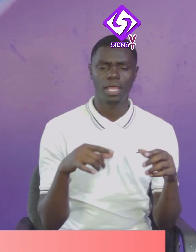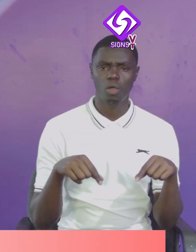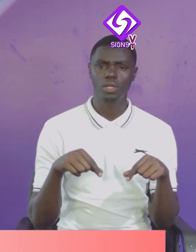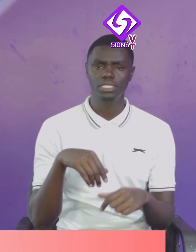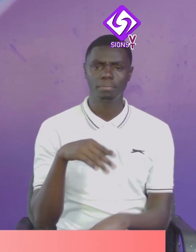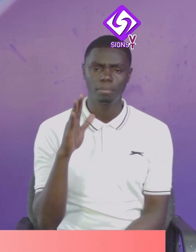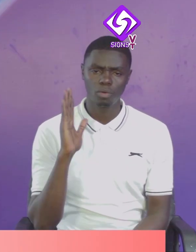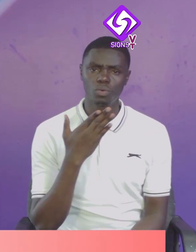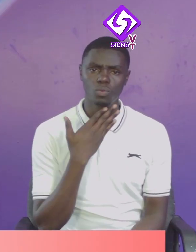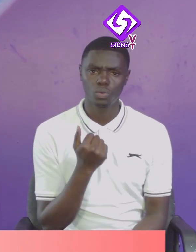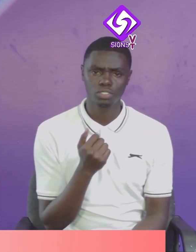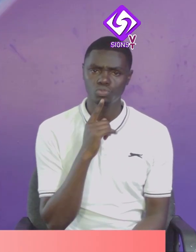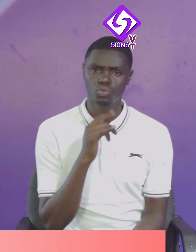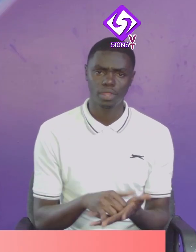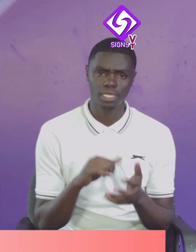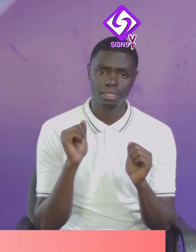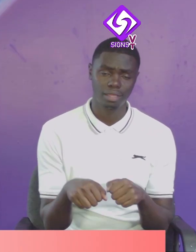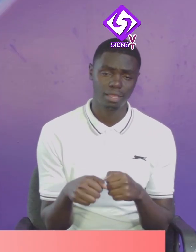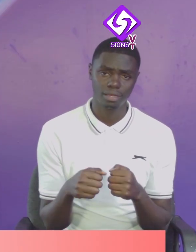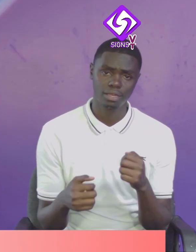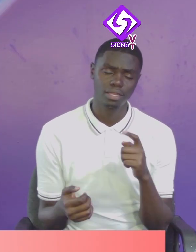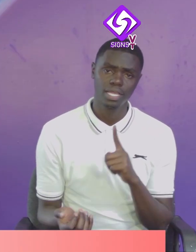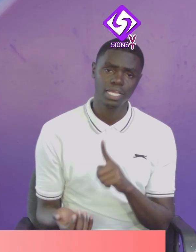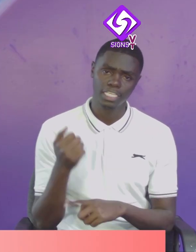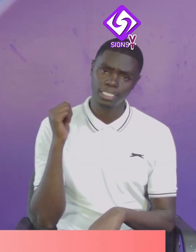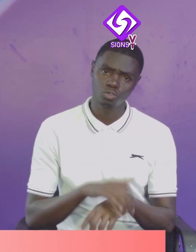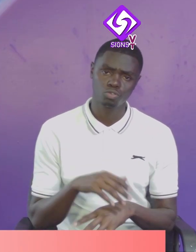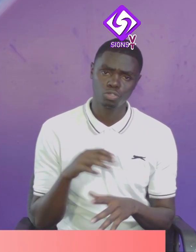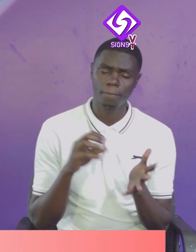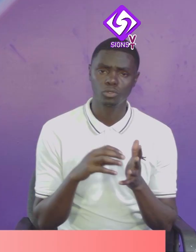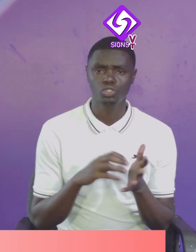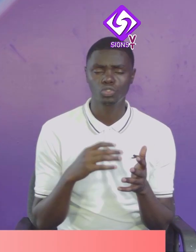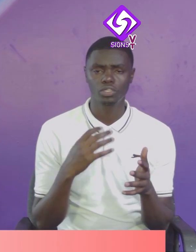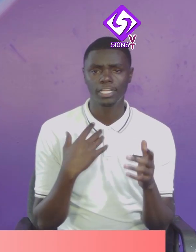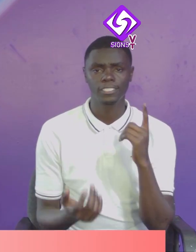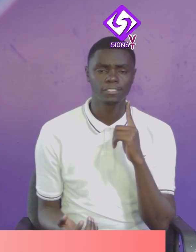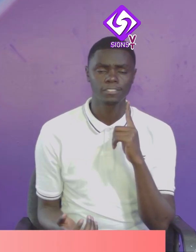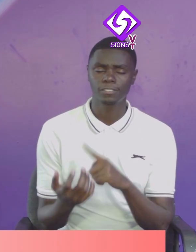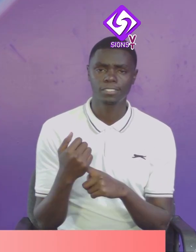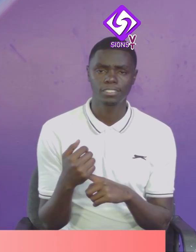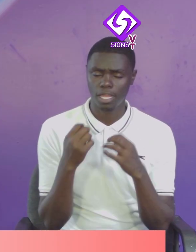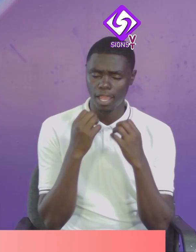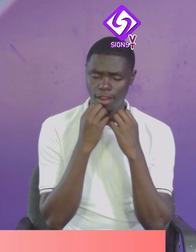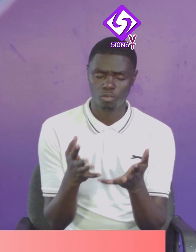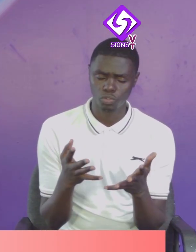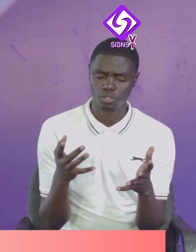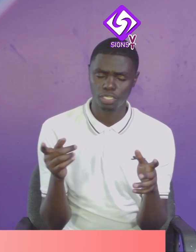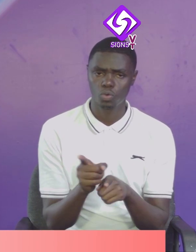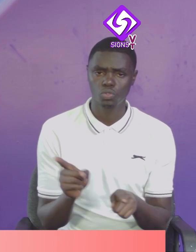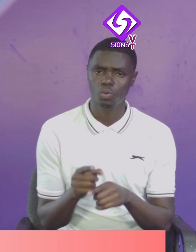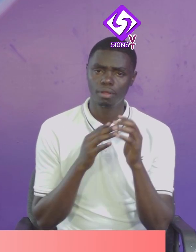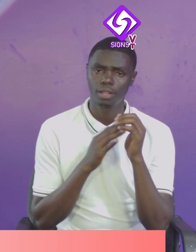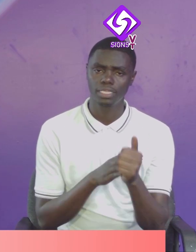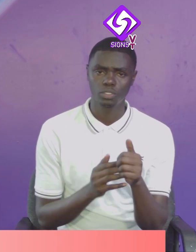will really want, so that he can be able to get those desirable positions, be able to get to be on form, and be able to also